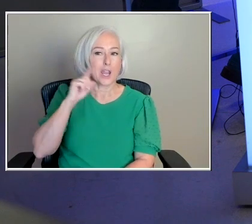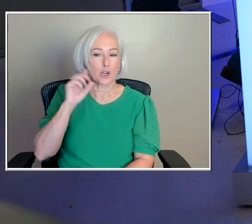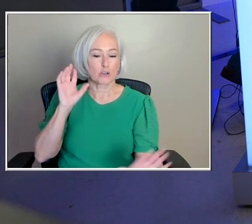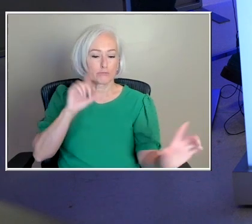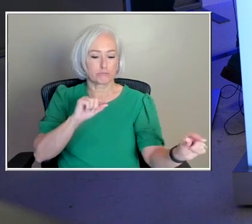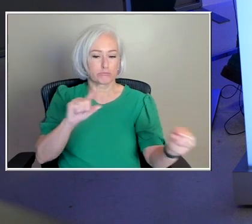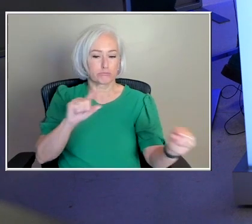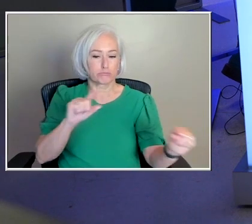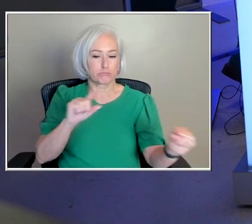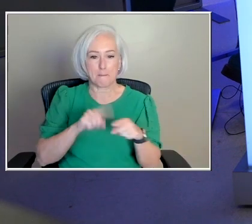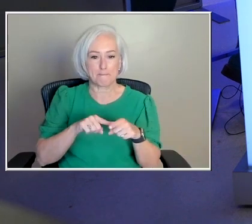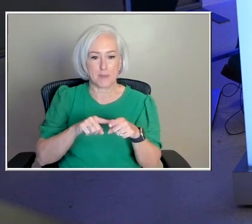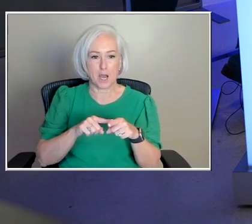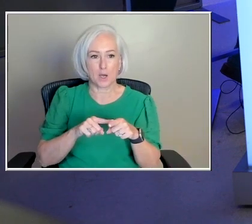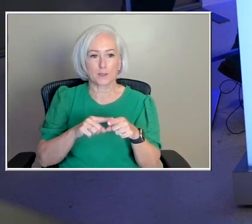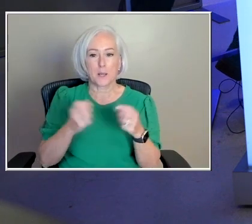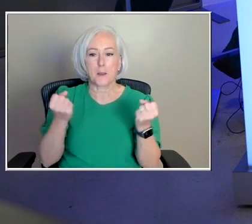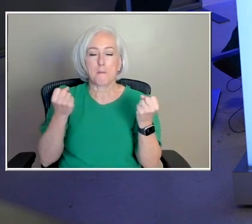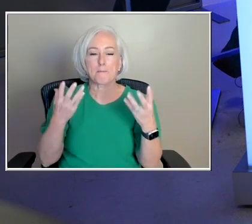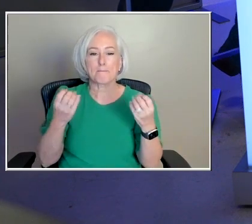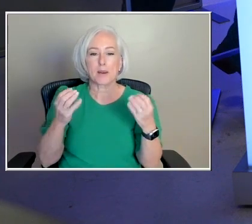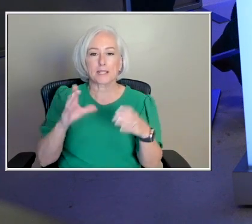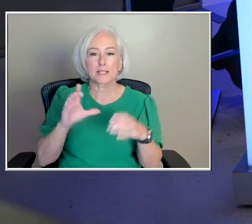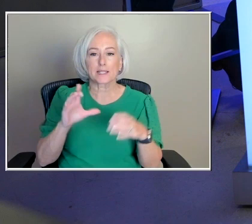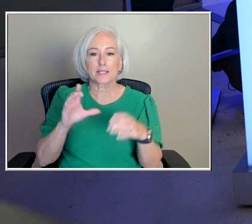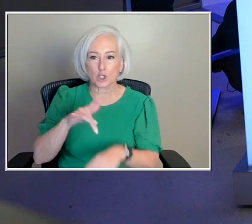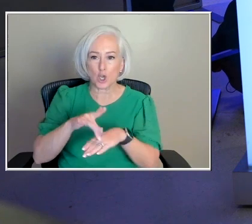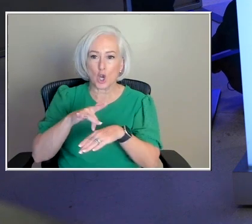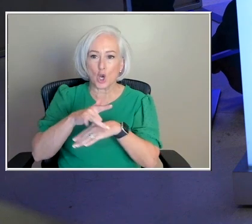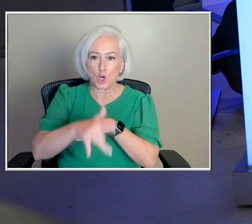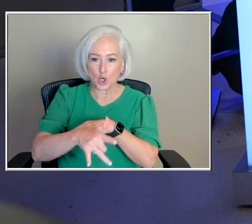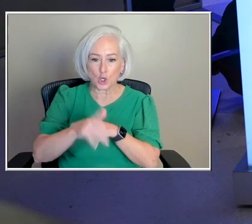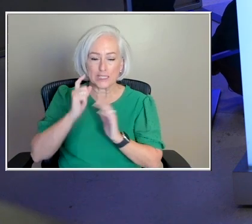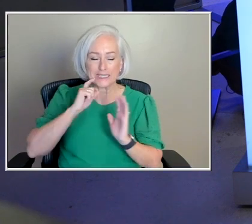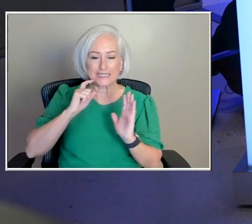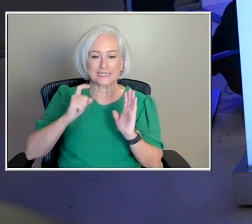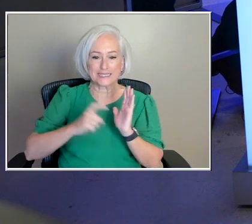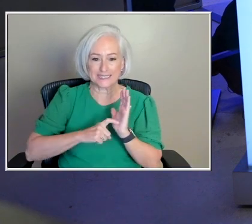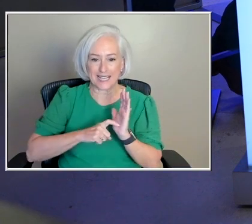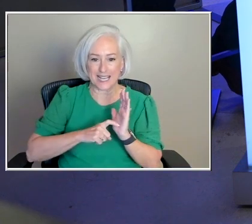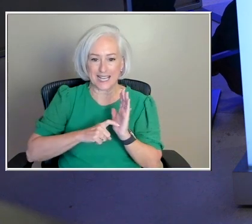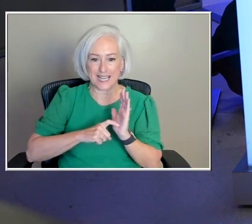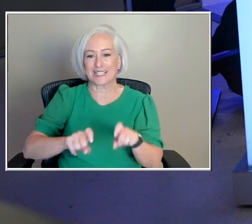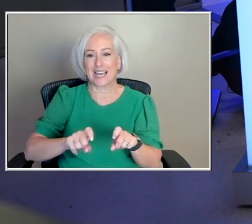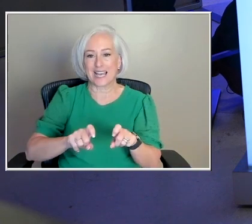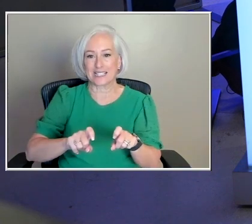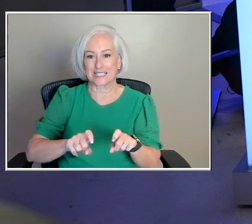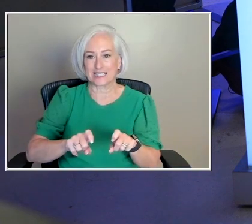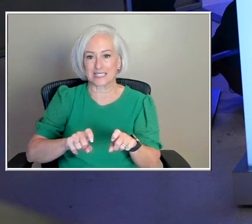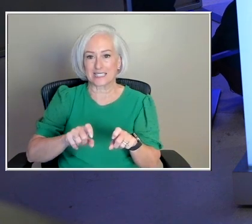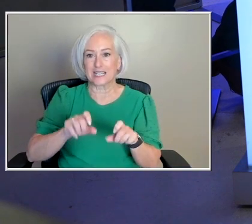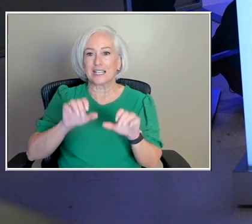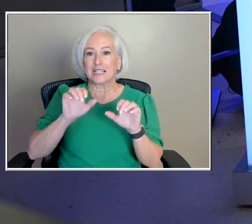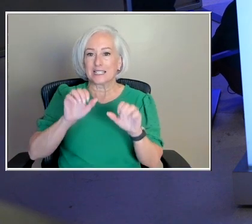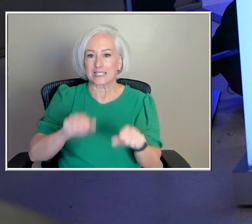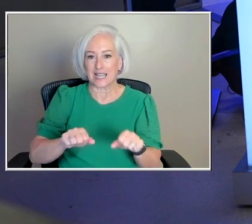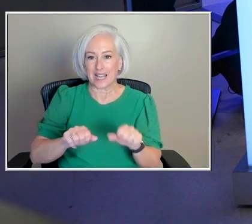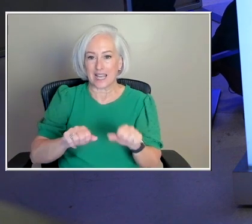detection screening tests. Can you talk about those tests and if they could be useful in early detection of breast cancer recurrence?